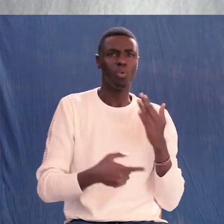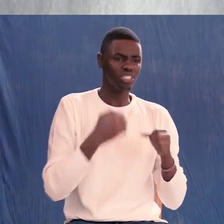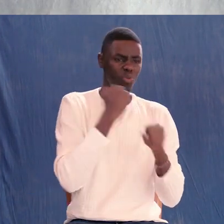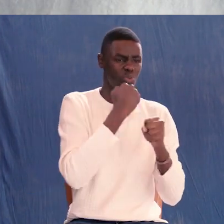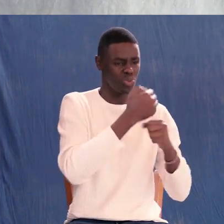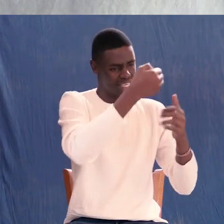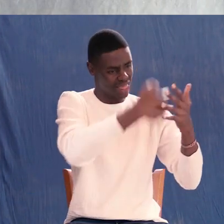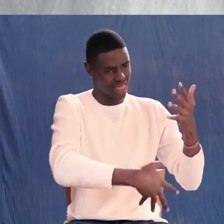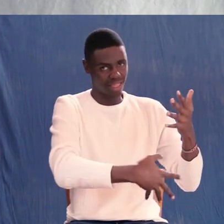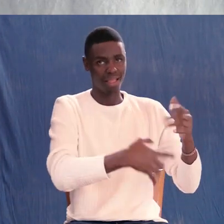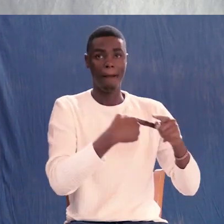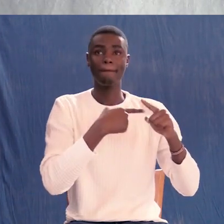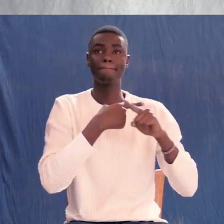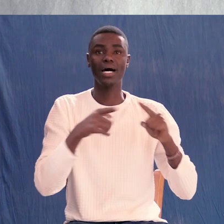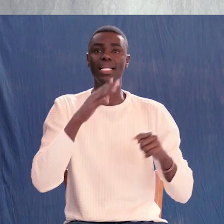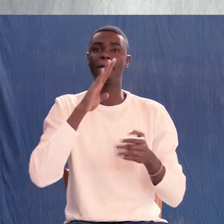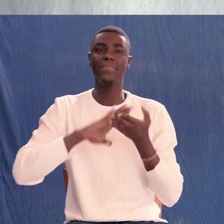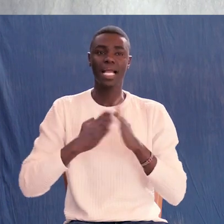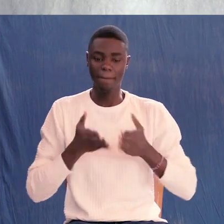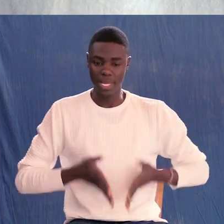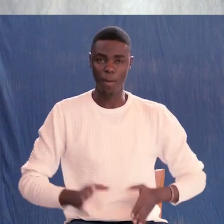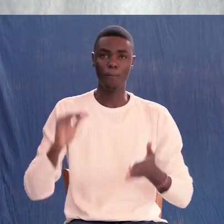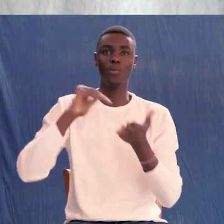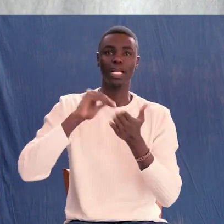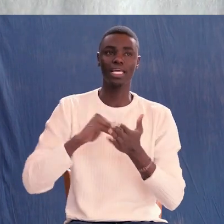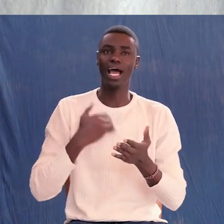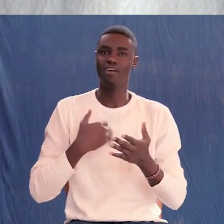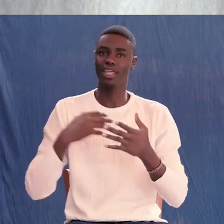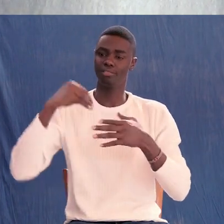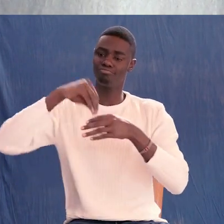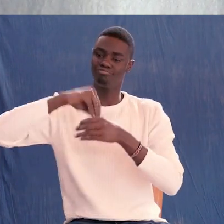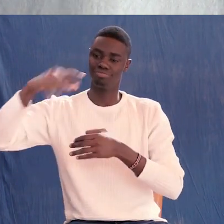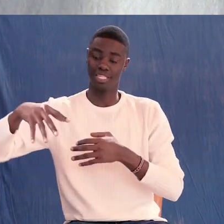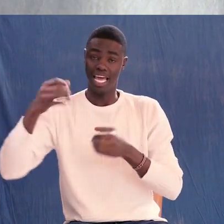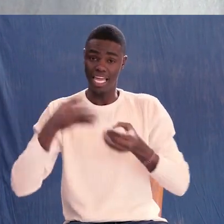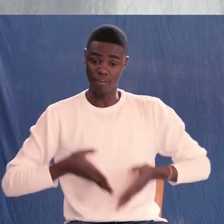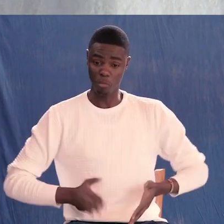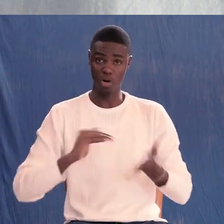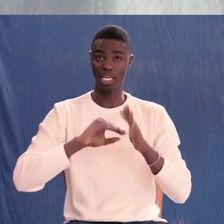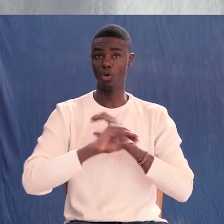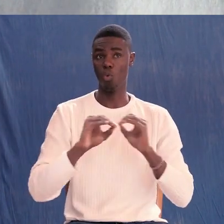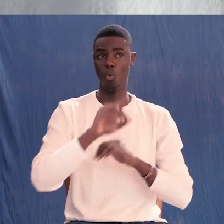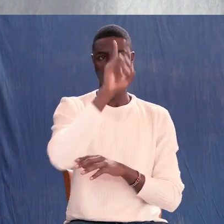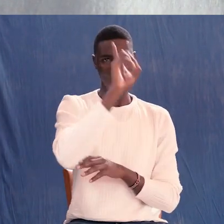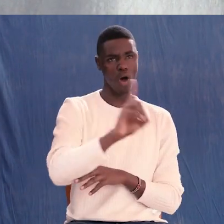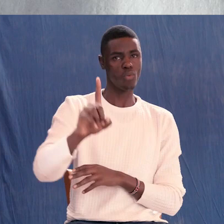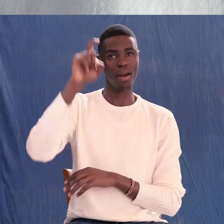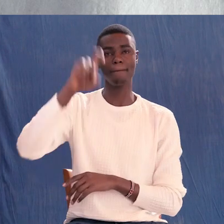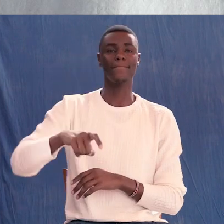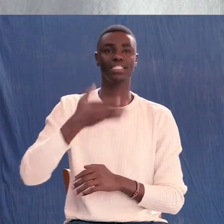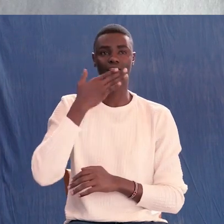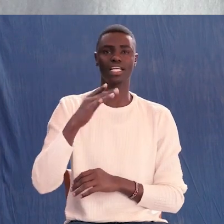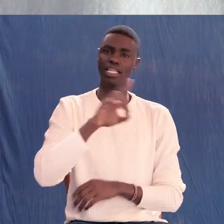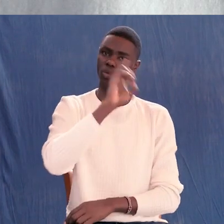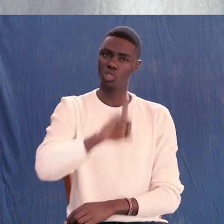have done. But it's being born again. There's this exclusivity. Each one of us must answer that question of,